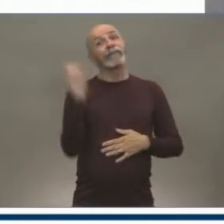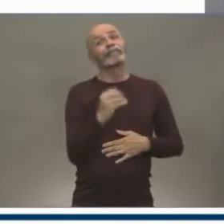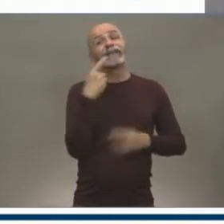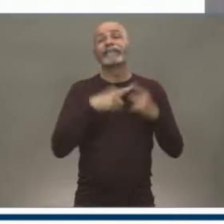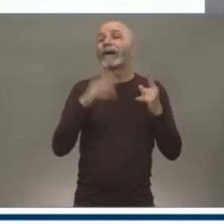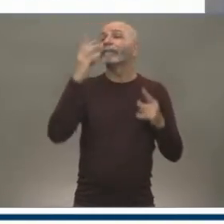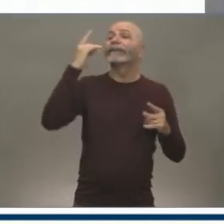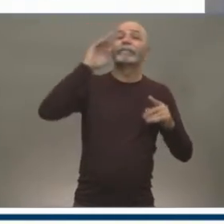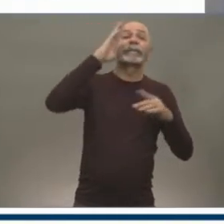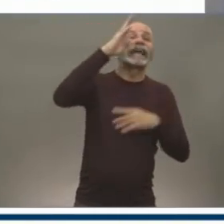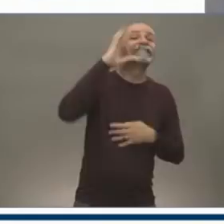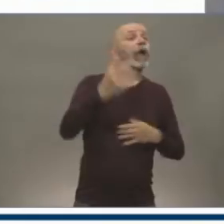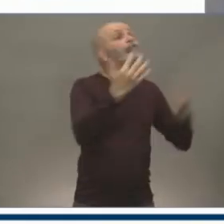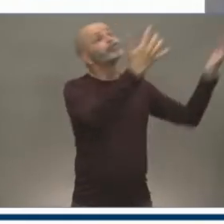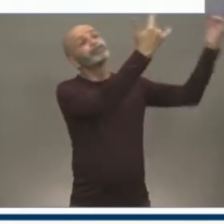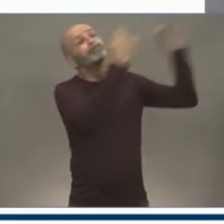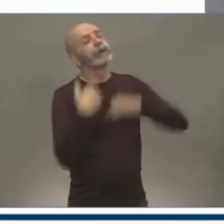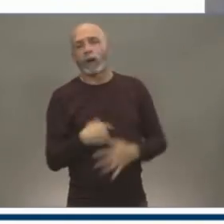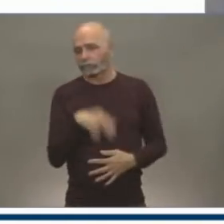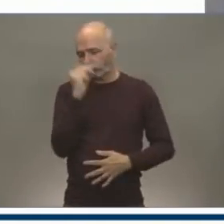do,